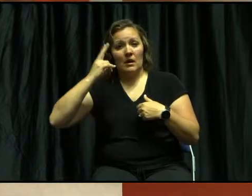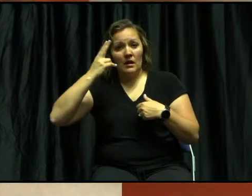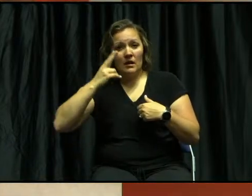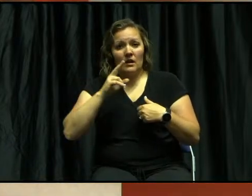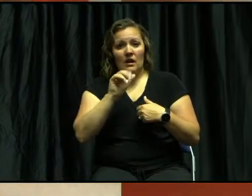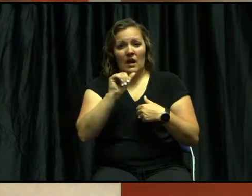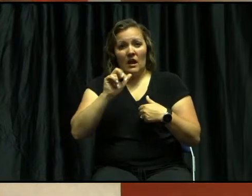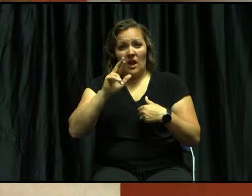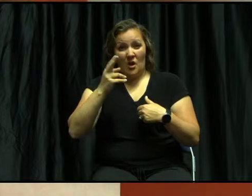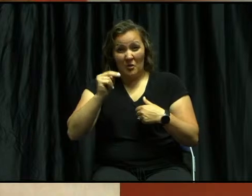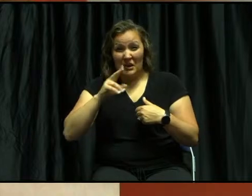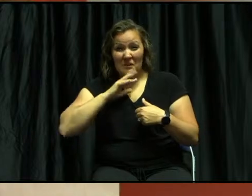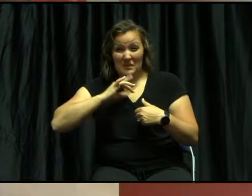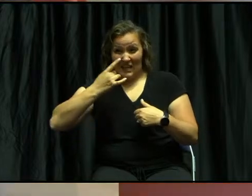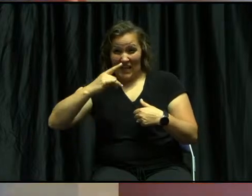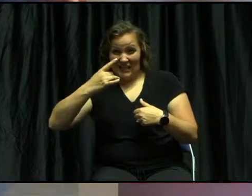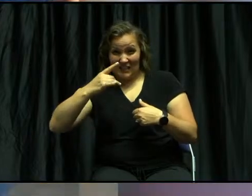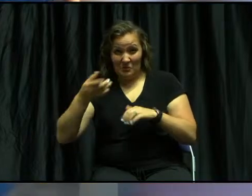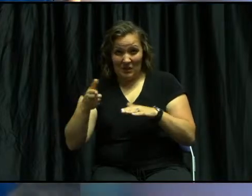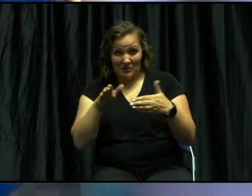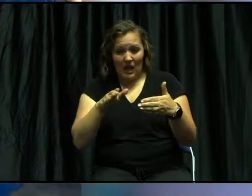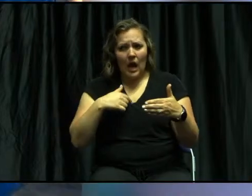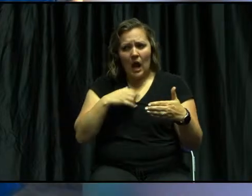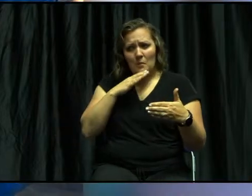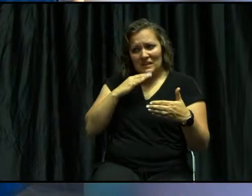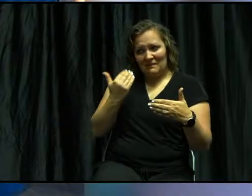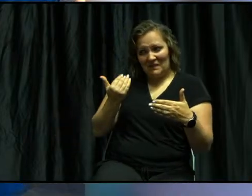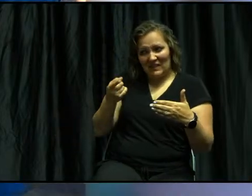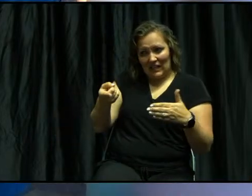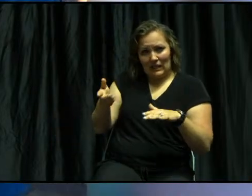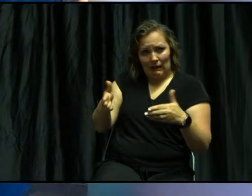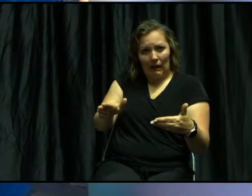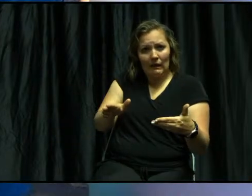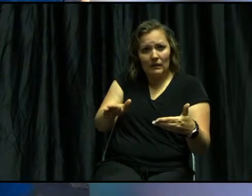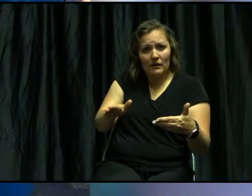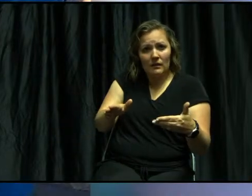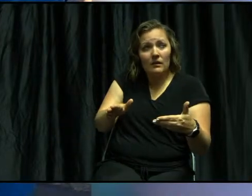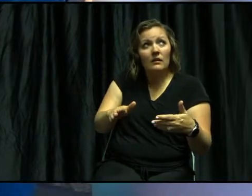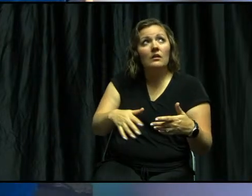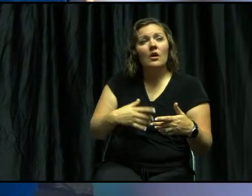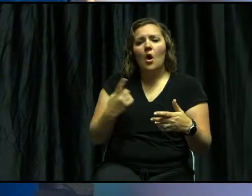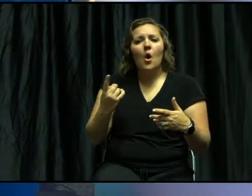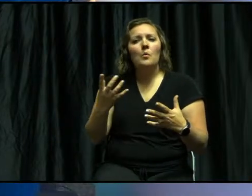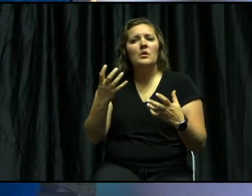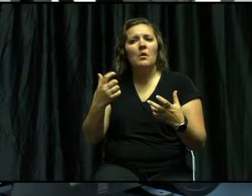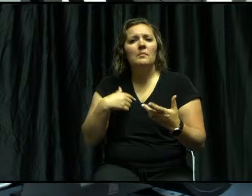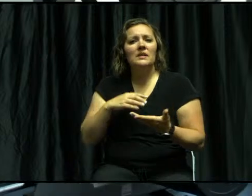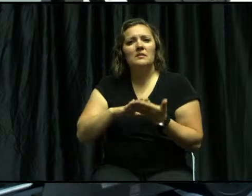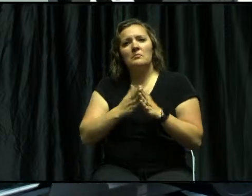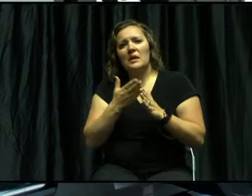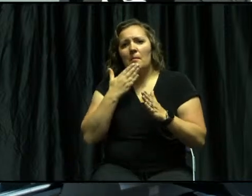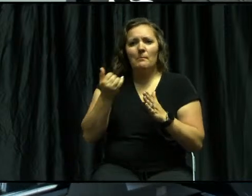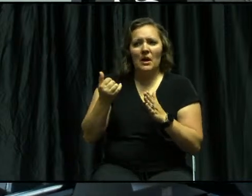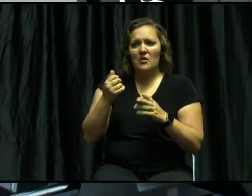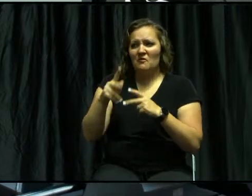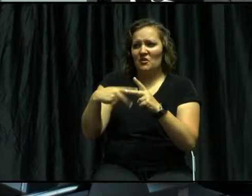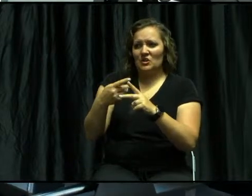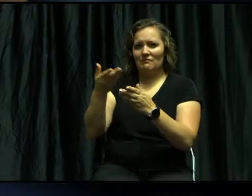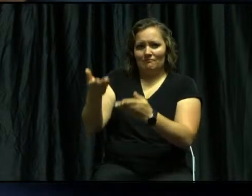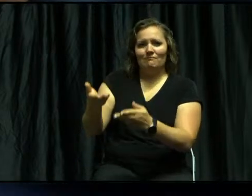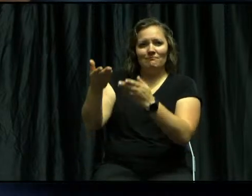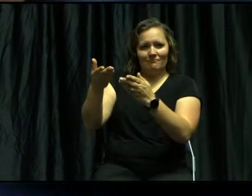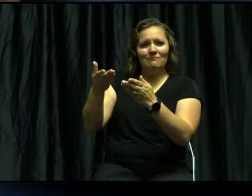Malave. He was 18 years old, and I was 15 when he passed away. He always wanted me to be a better version of him,